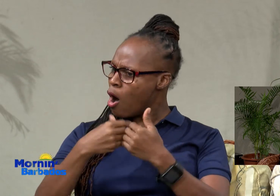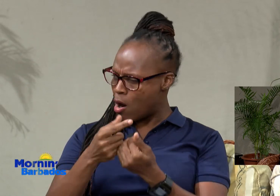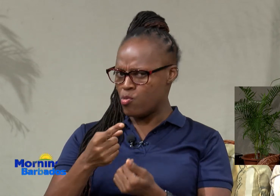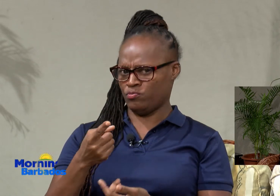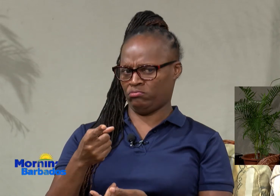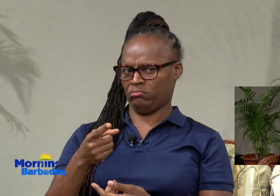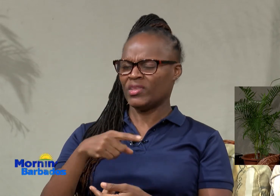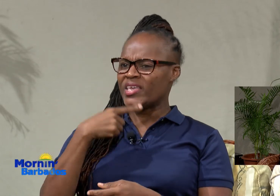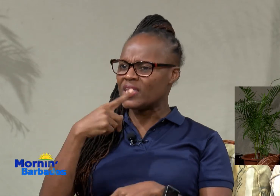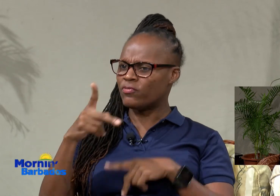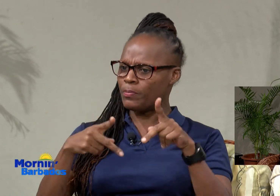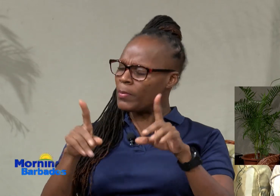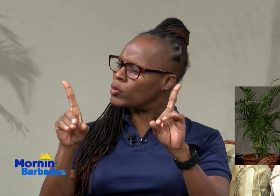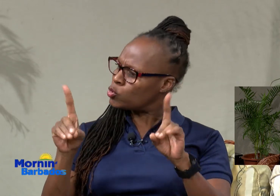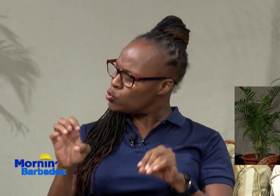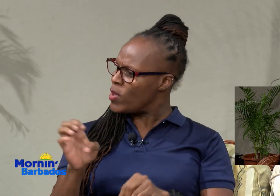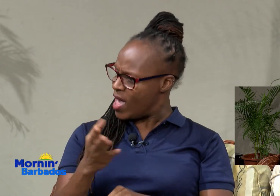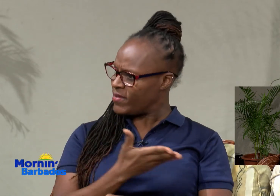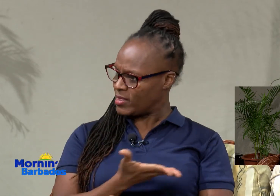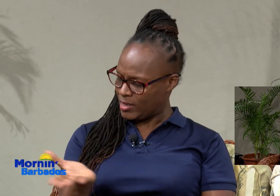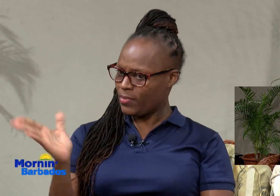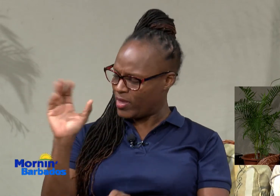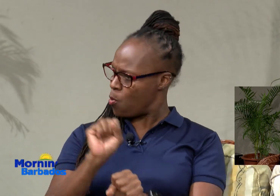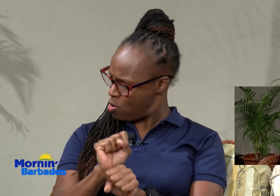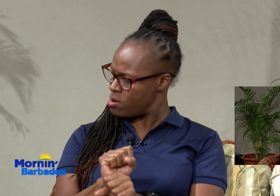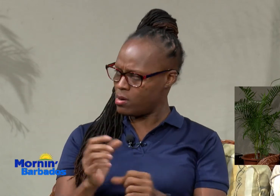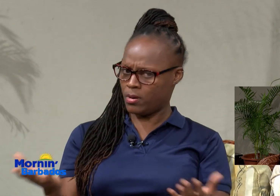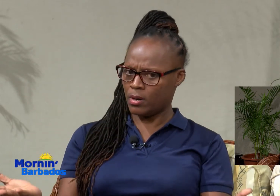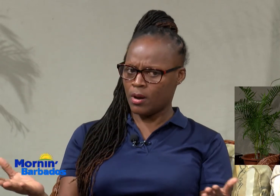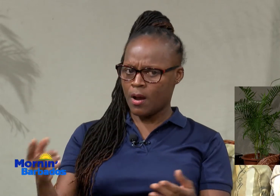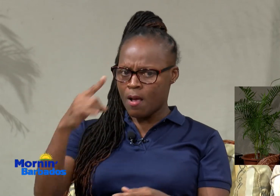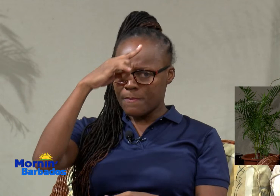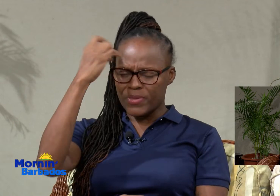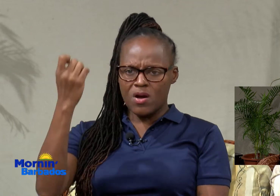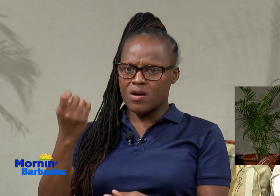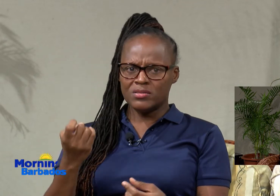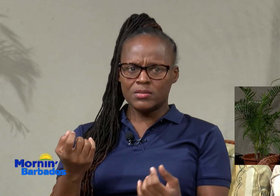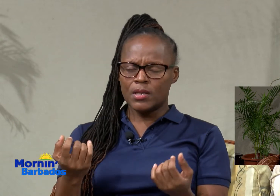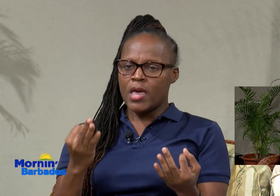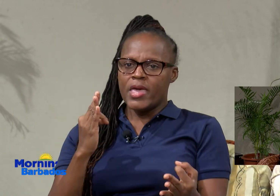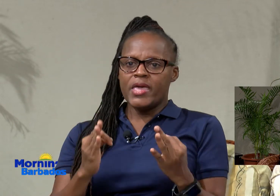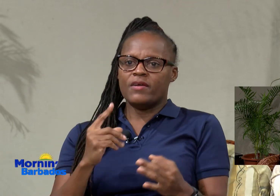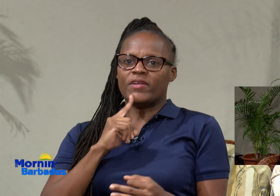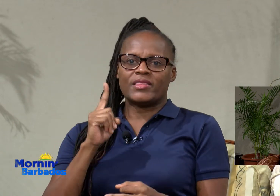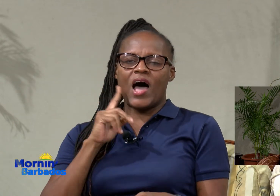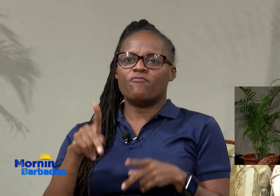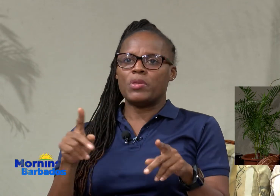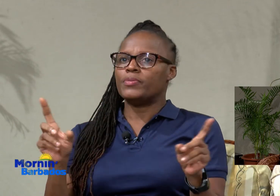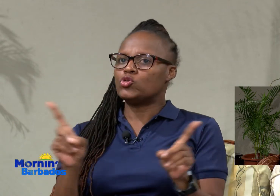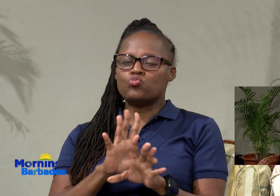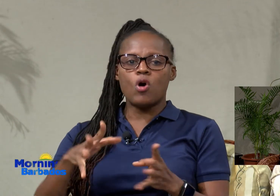And deaf want to associate with hearing individuals, and we want them to understand we can do anything.